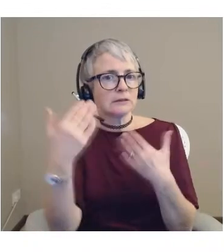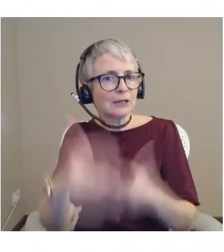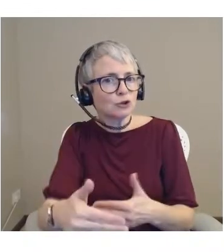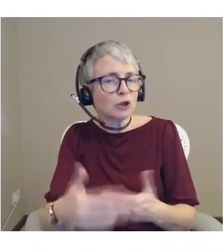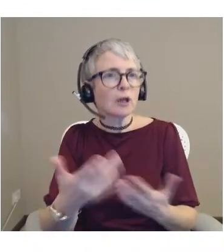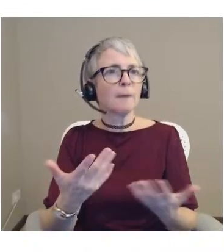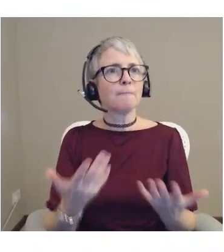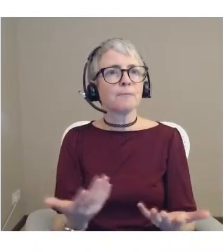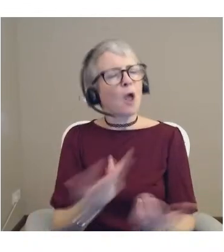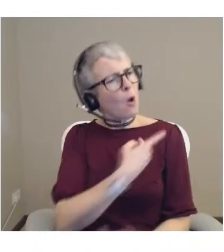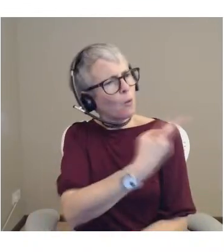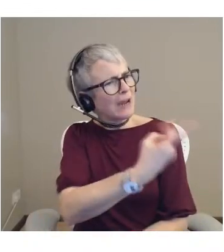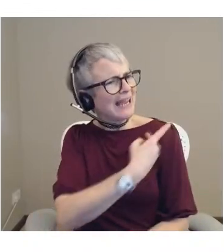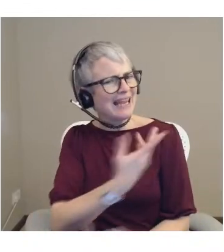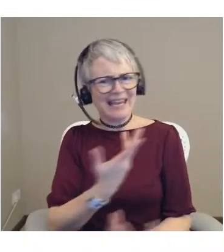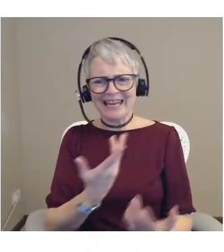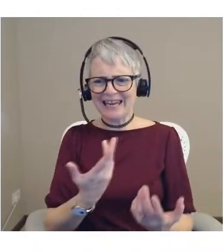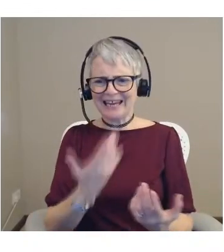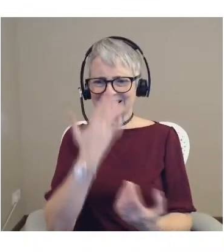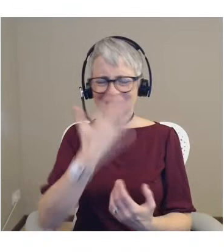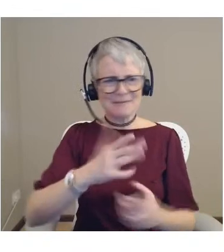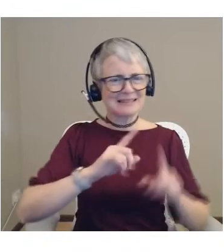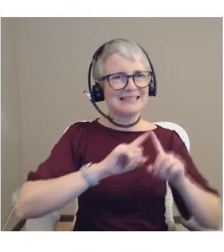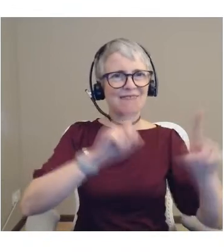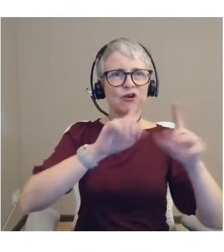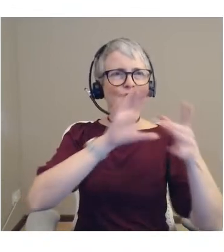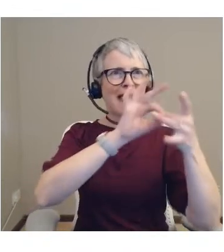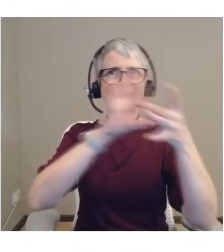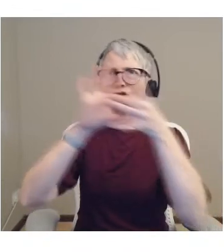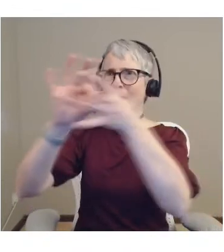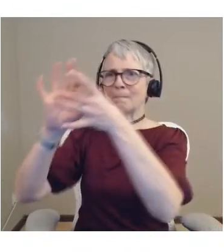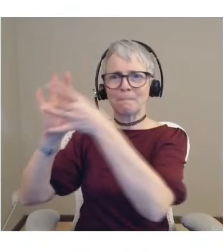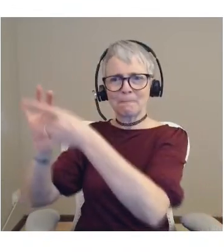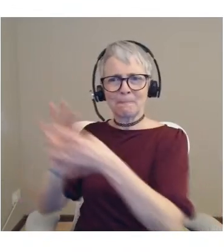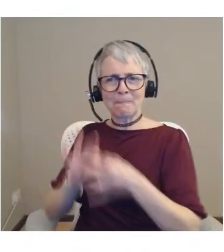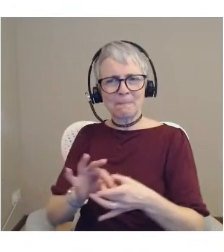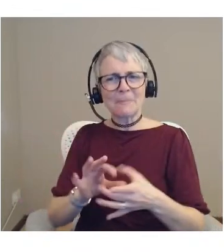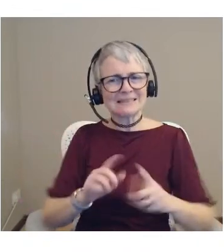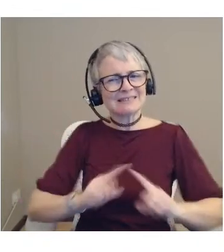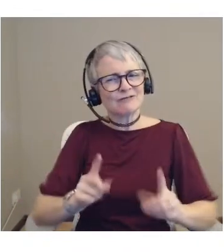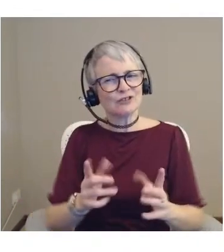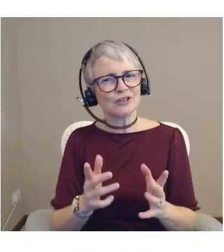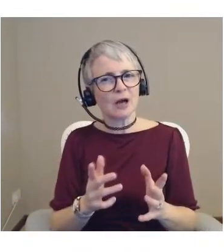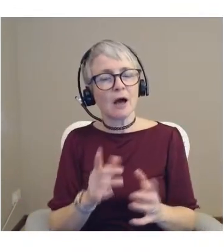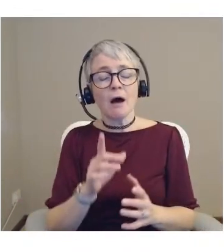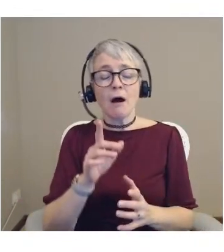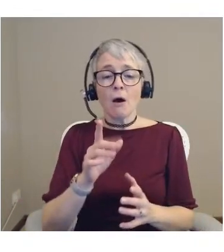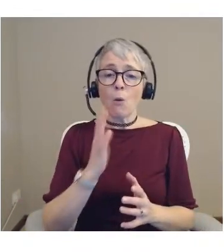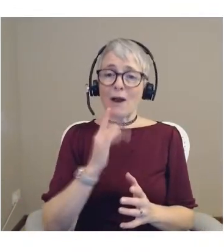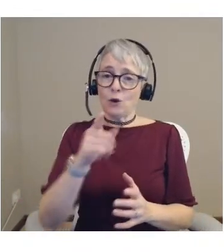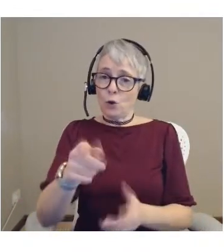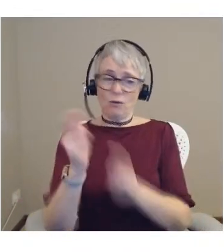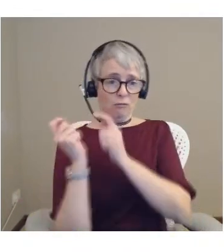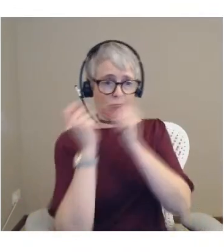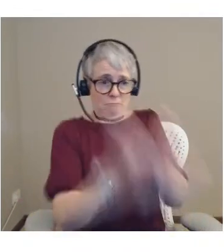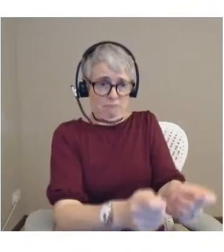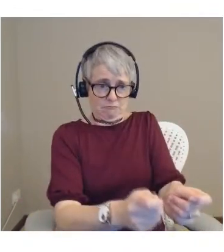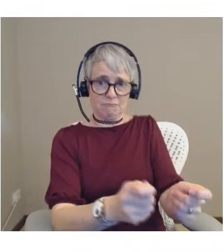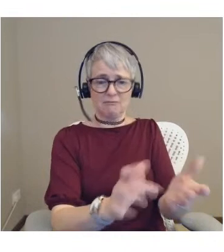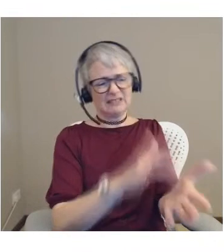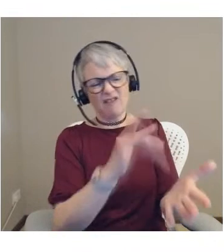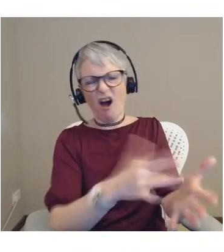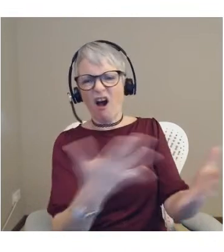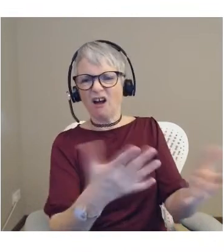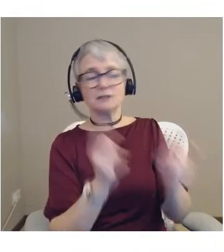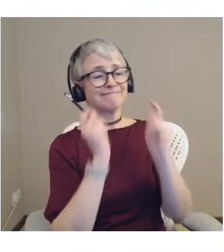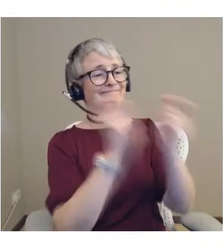middle of a whole string of different relationships when we're trying to support an individual. If you're handing out devices of any type, you can't just hand them over to